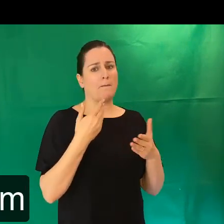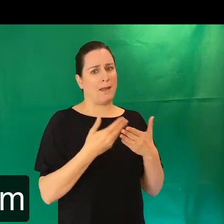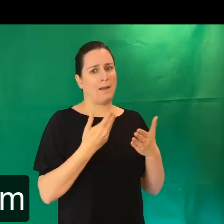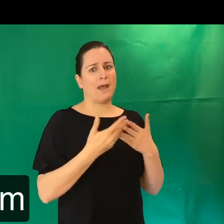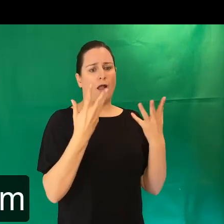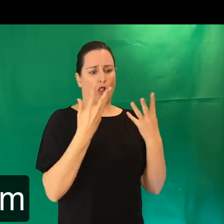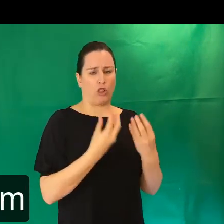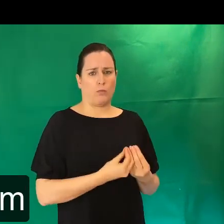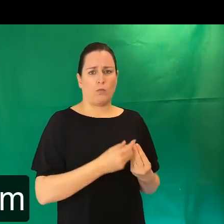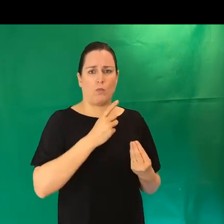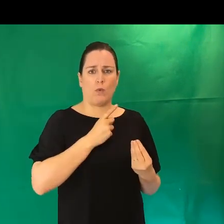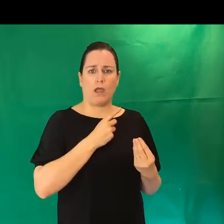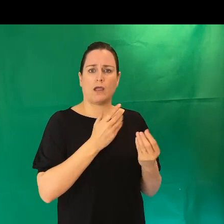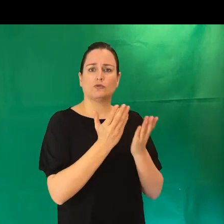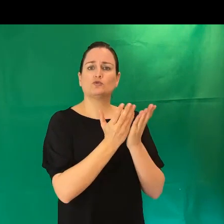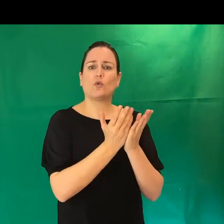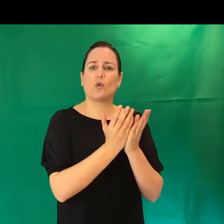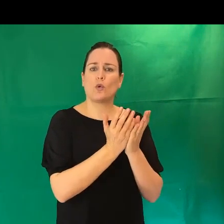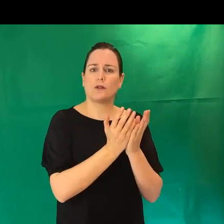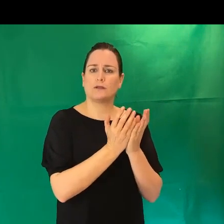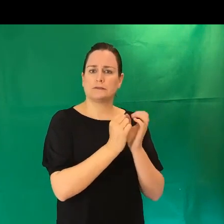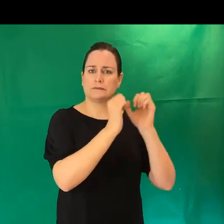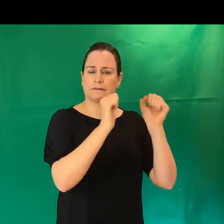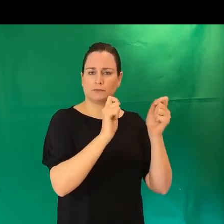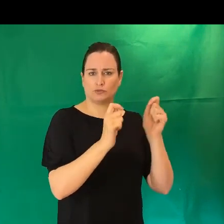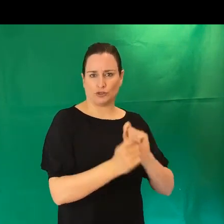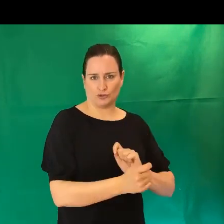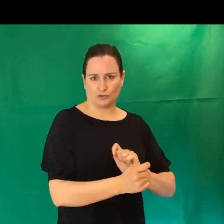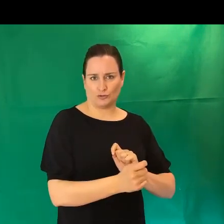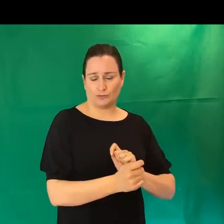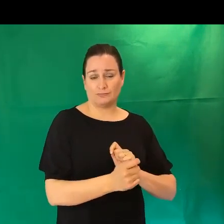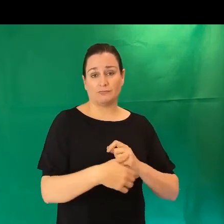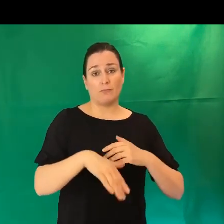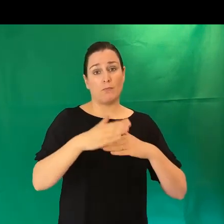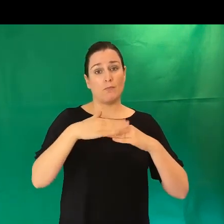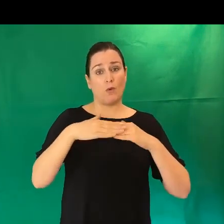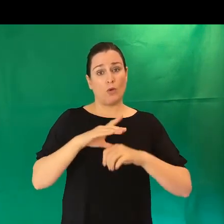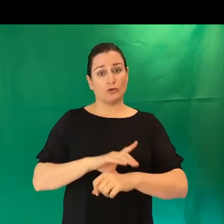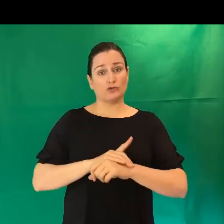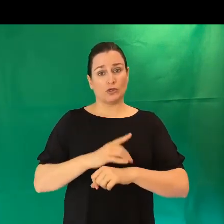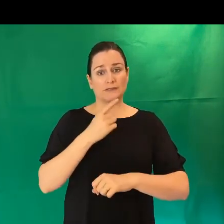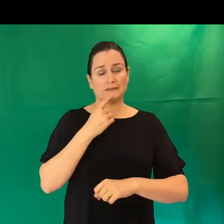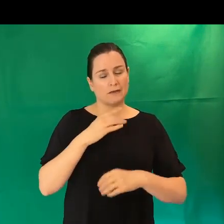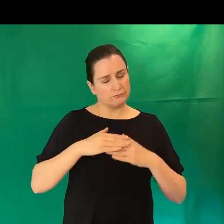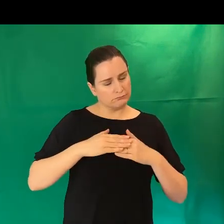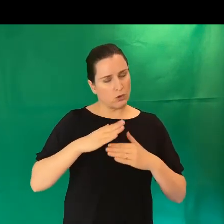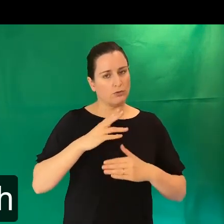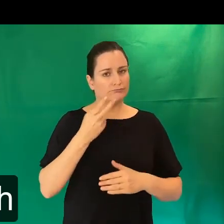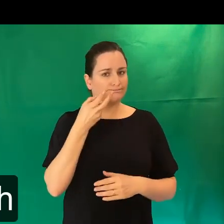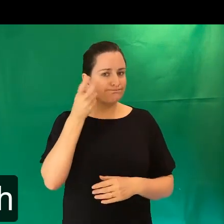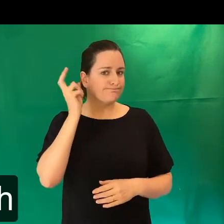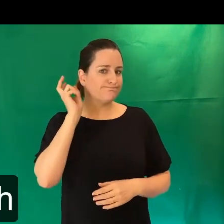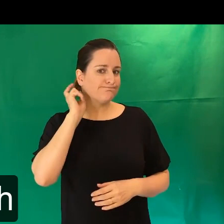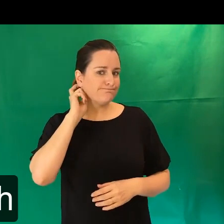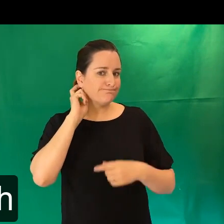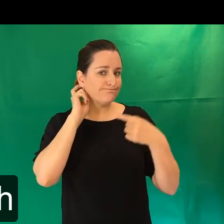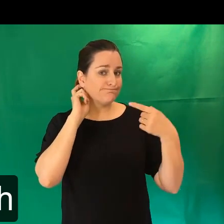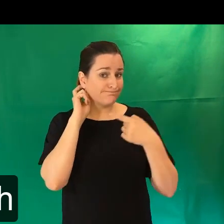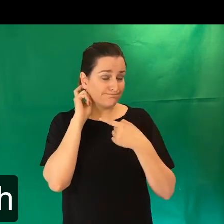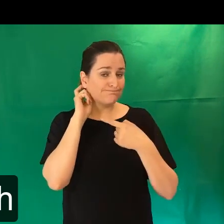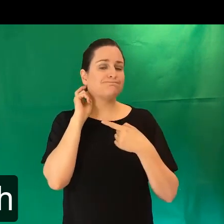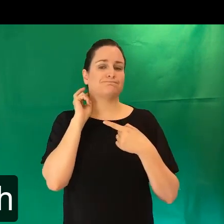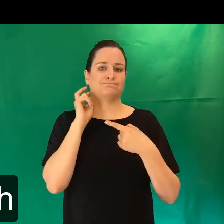in educational system and the reliance from the medical profession on cochlear implants. Cochlear implant